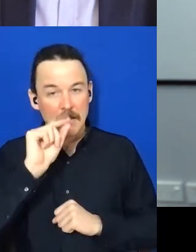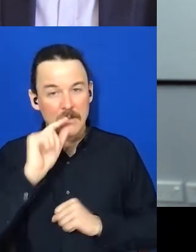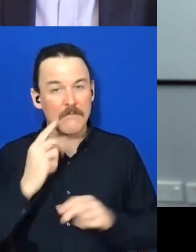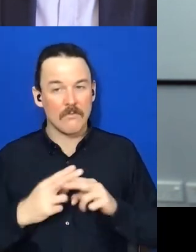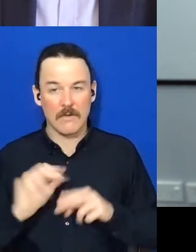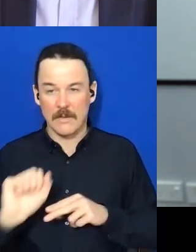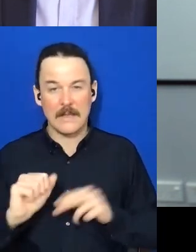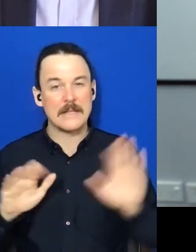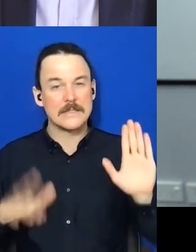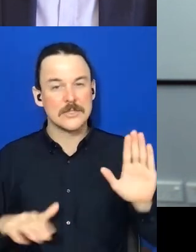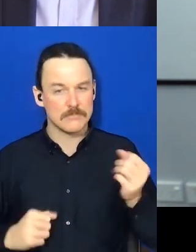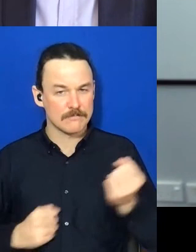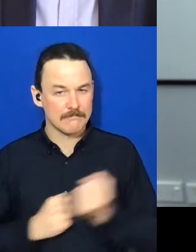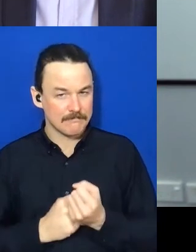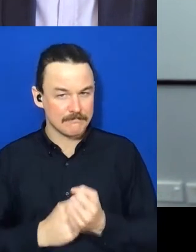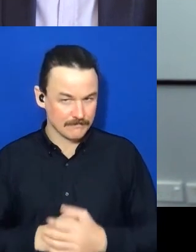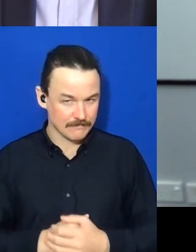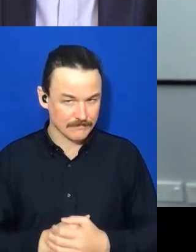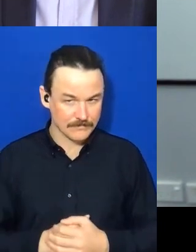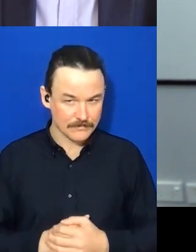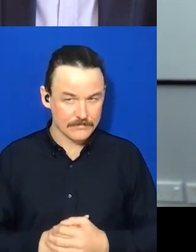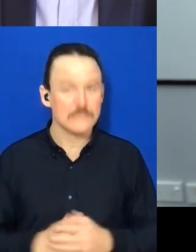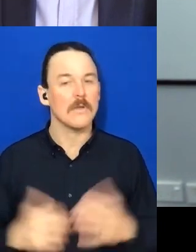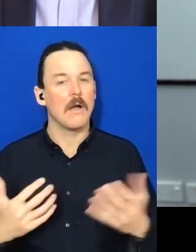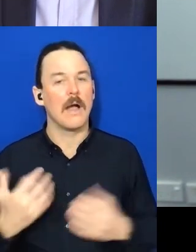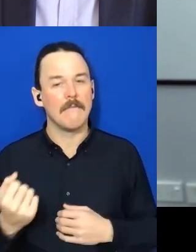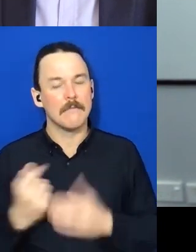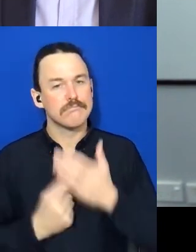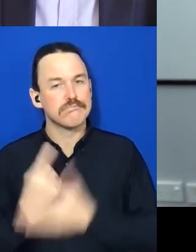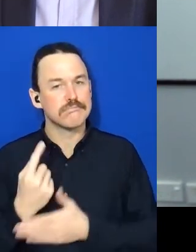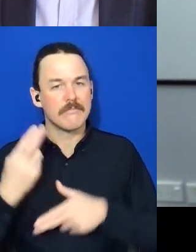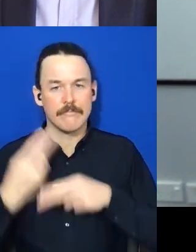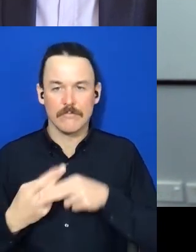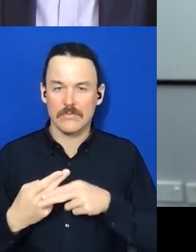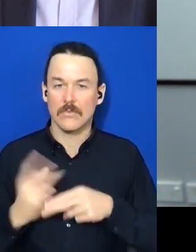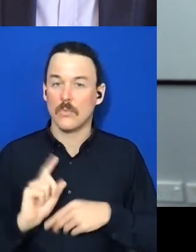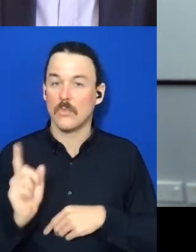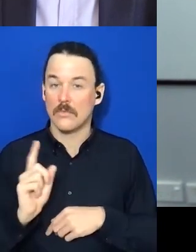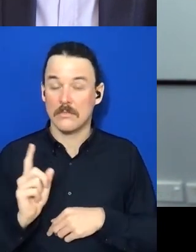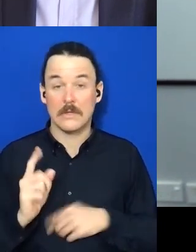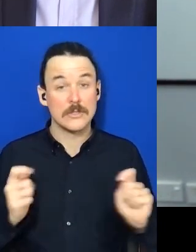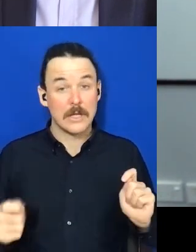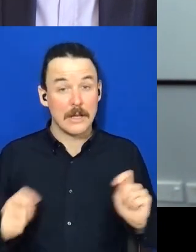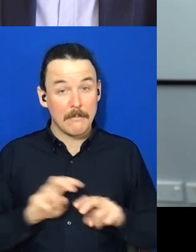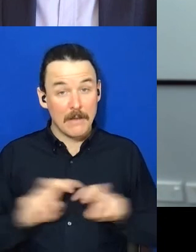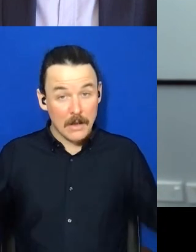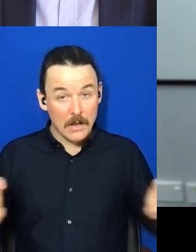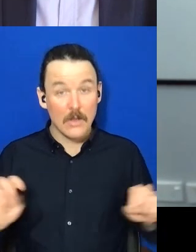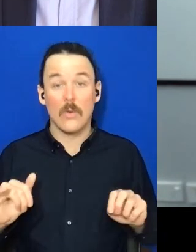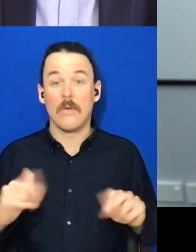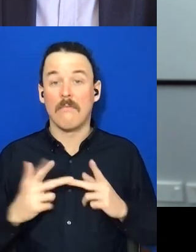support. And so there's opportunities here for the iwi Justice Panel or Te Pai Oranga